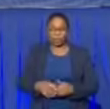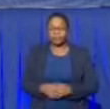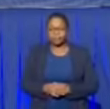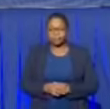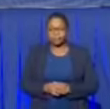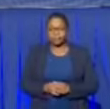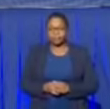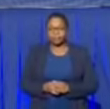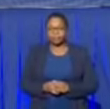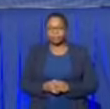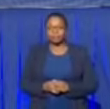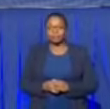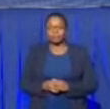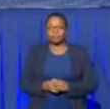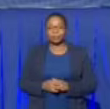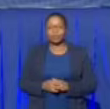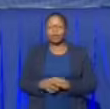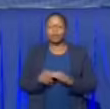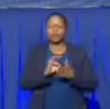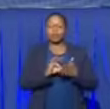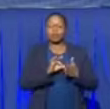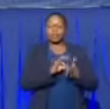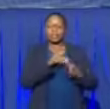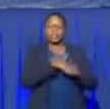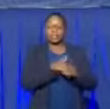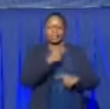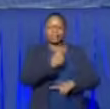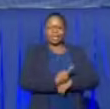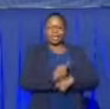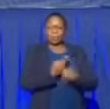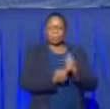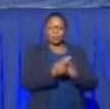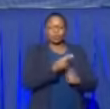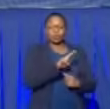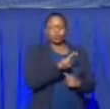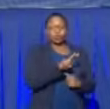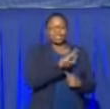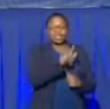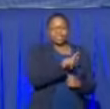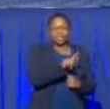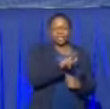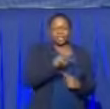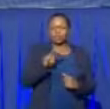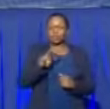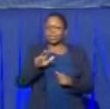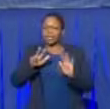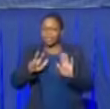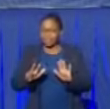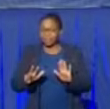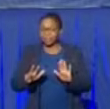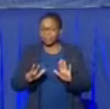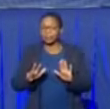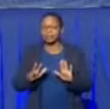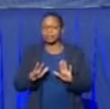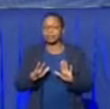Following the conclusion of voting day on the 27th and on the 28th, the